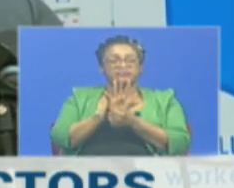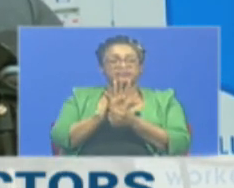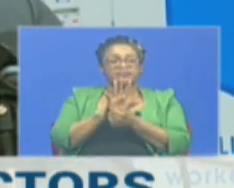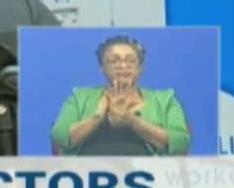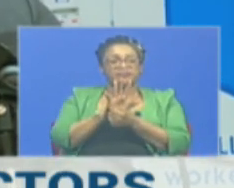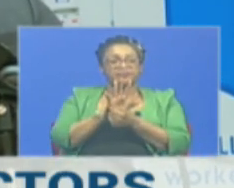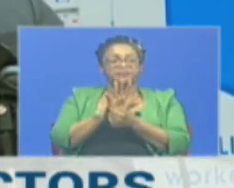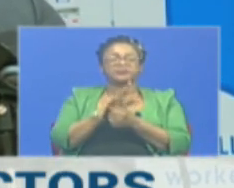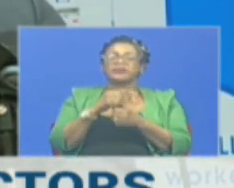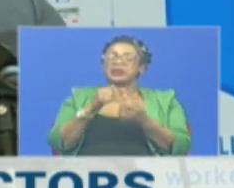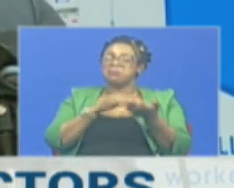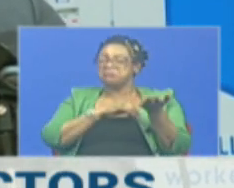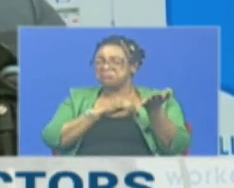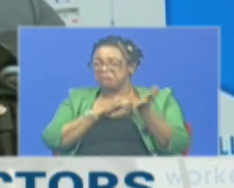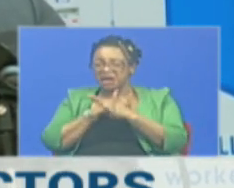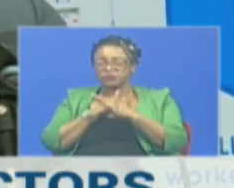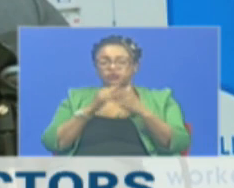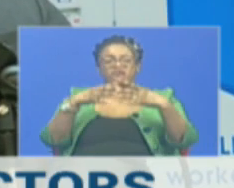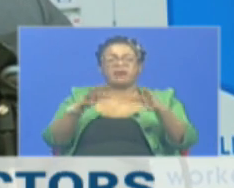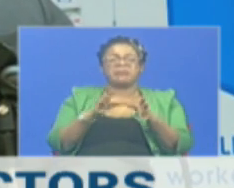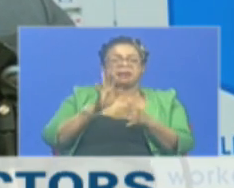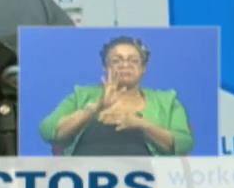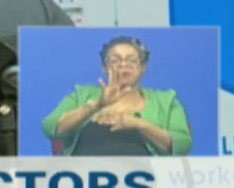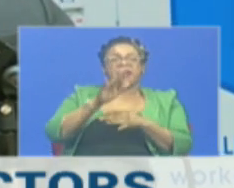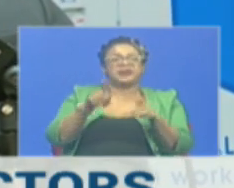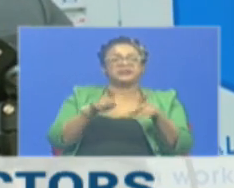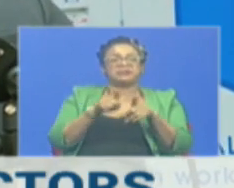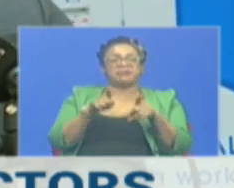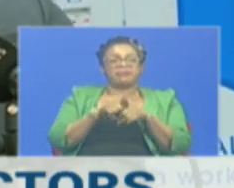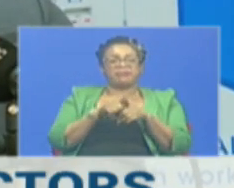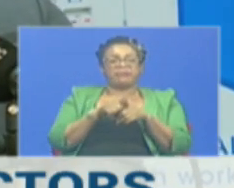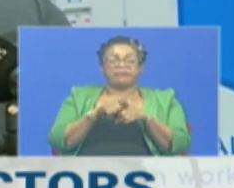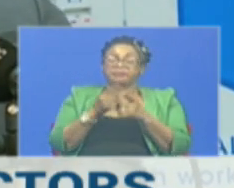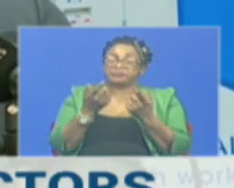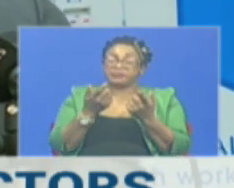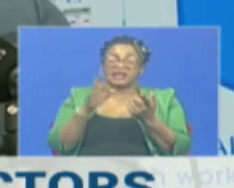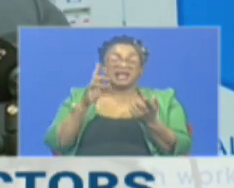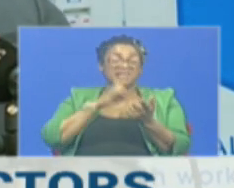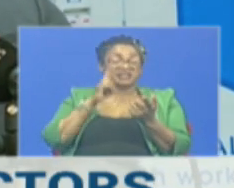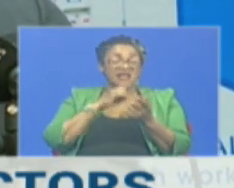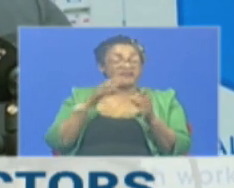are still going back to their homes and exposing their family members.